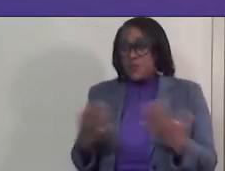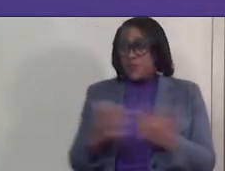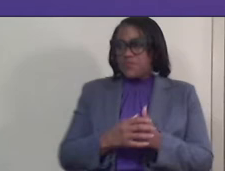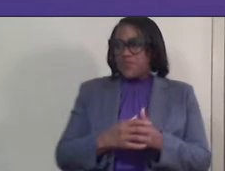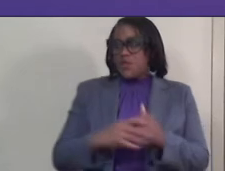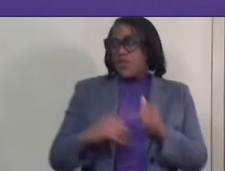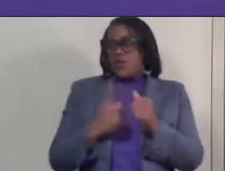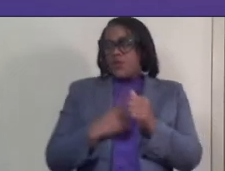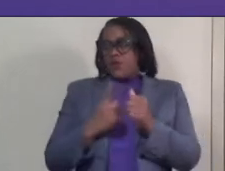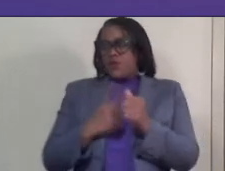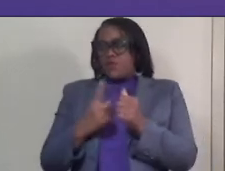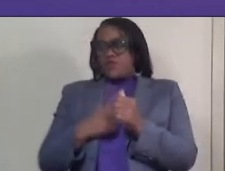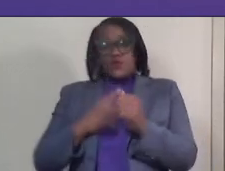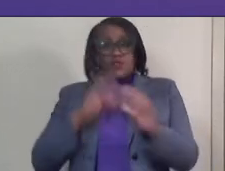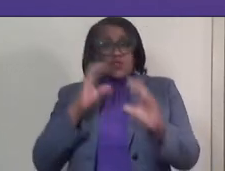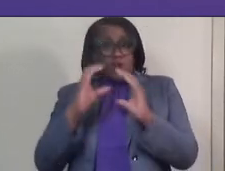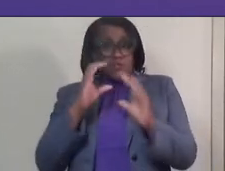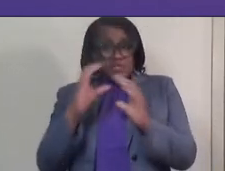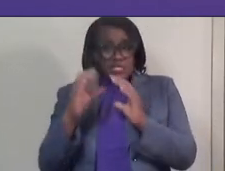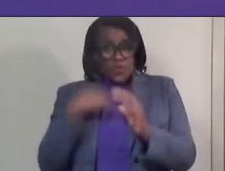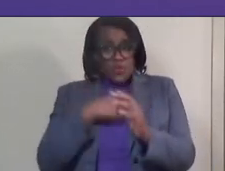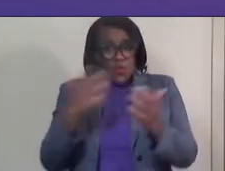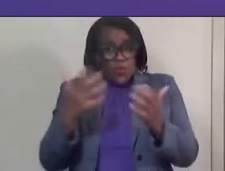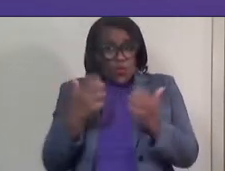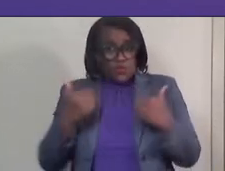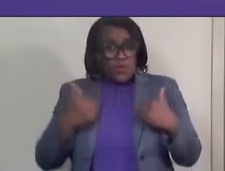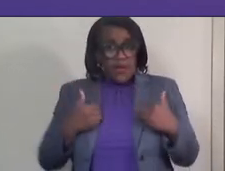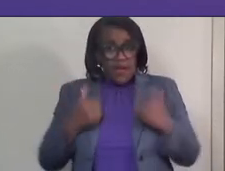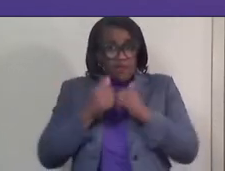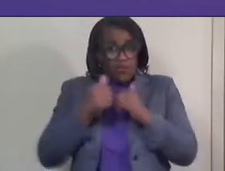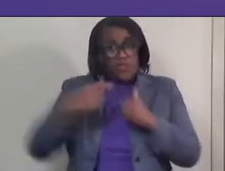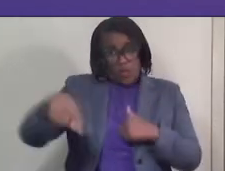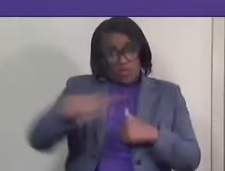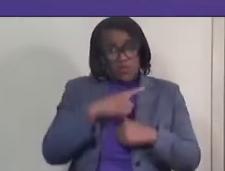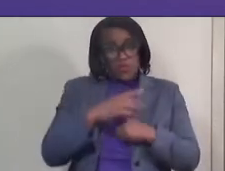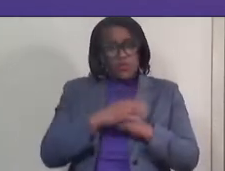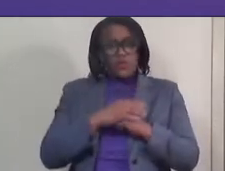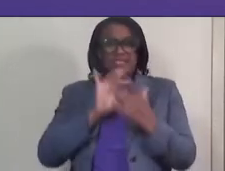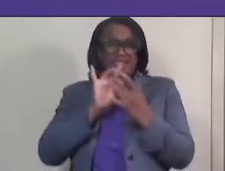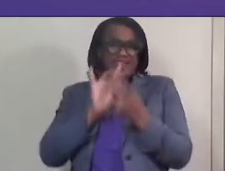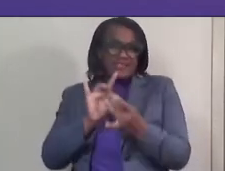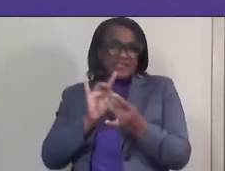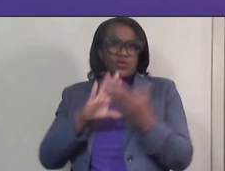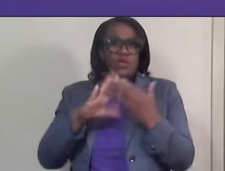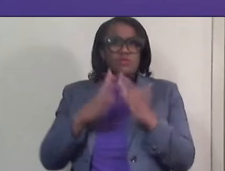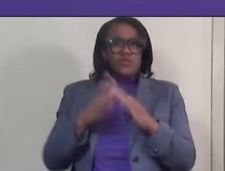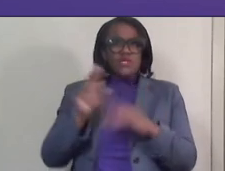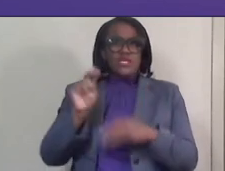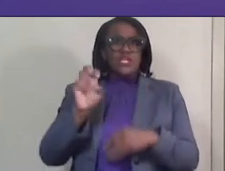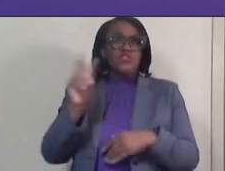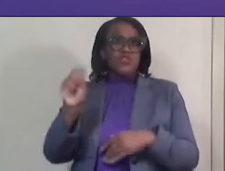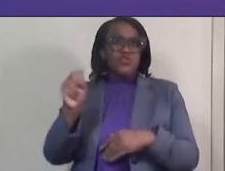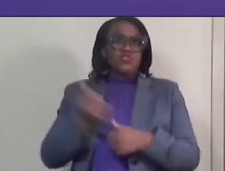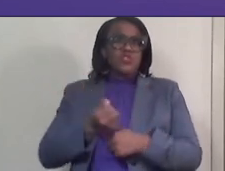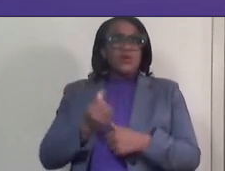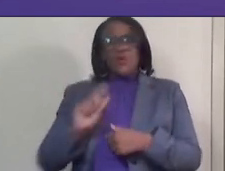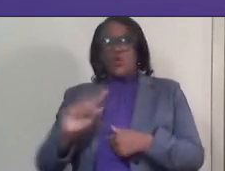first conversation that we wanted to have was with you all is around community news sources and how you